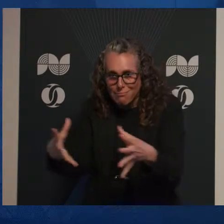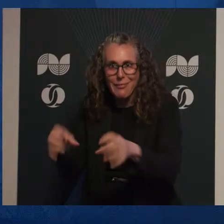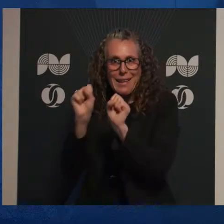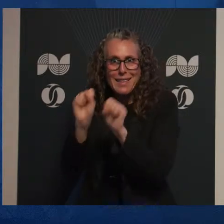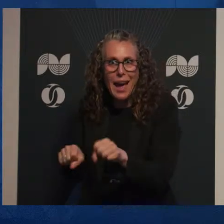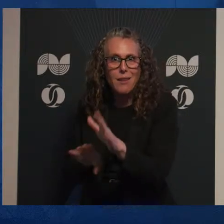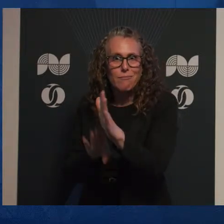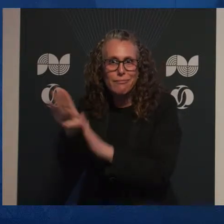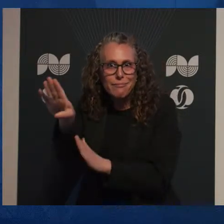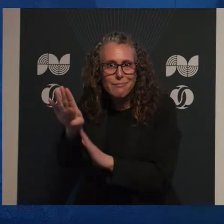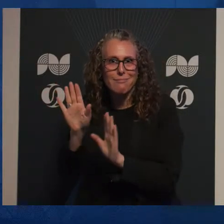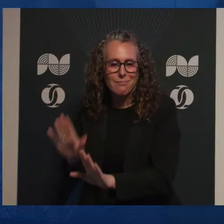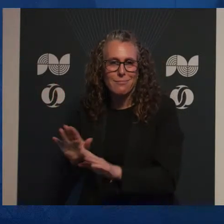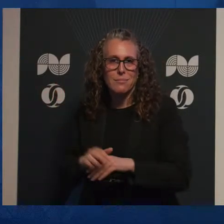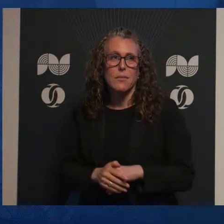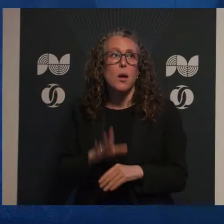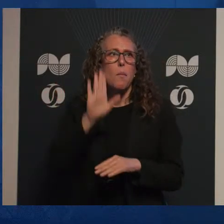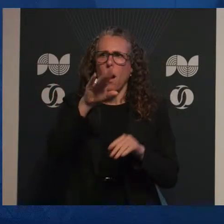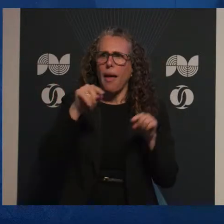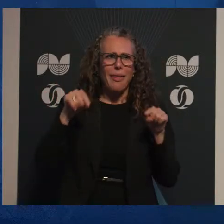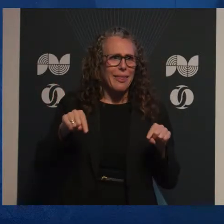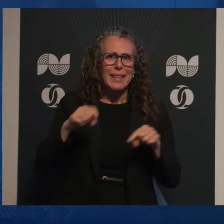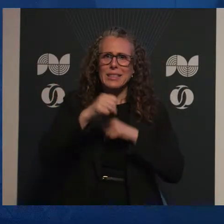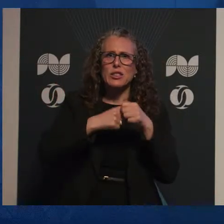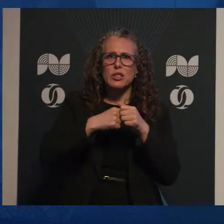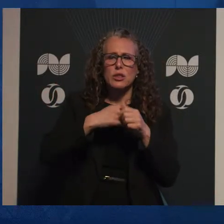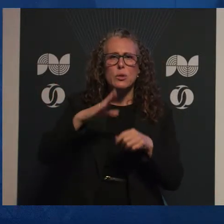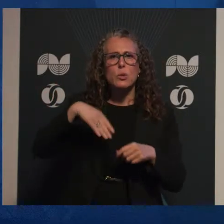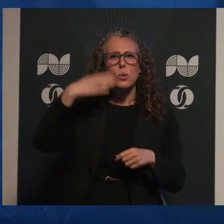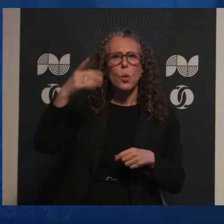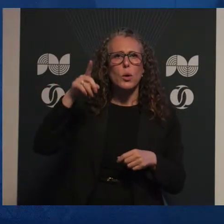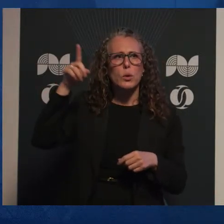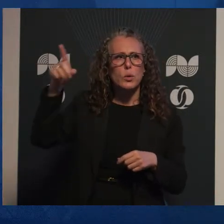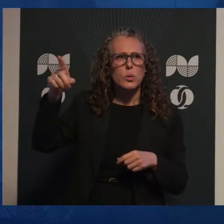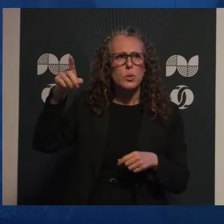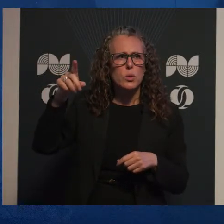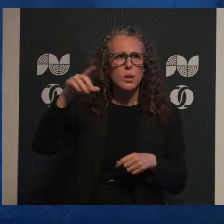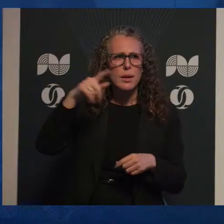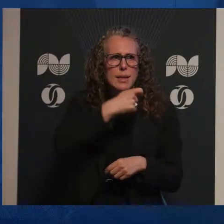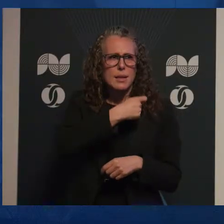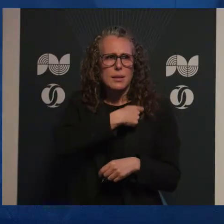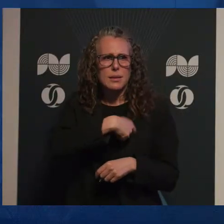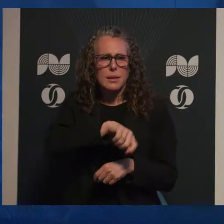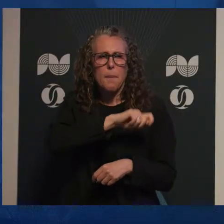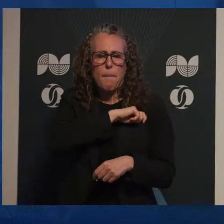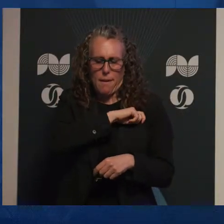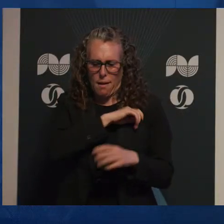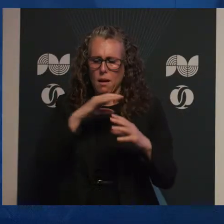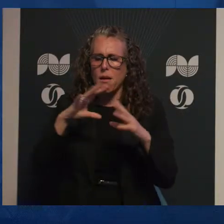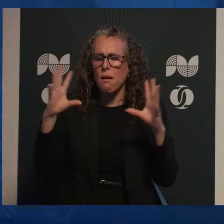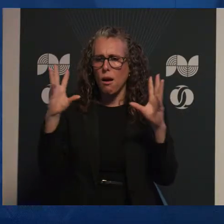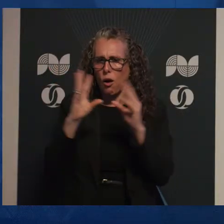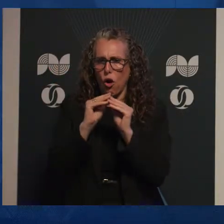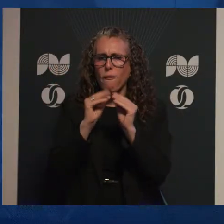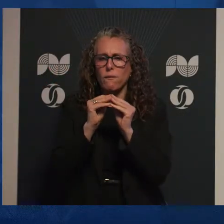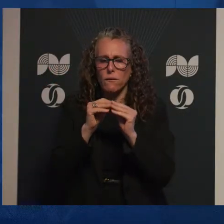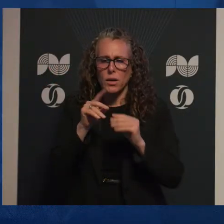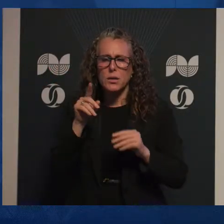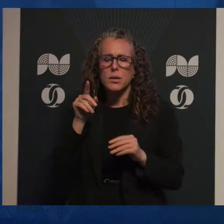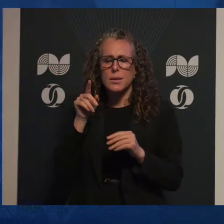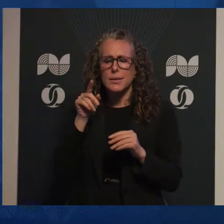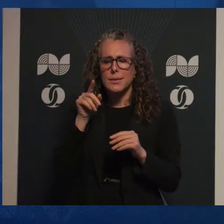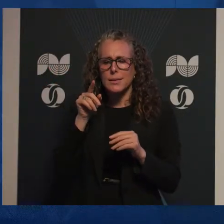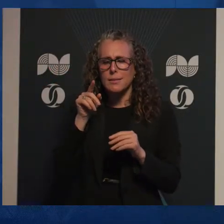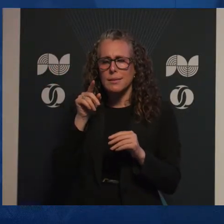heading this year to the conference in Sevilla on financing for development. And I think in particular for some of the very